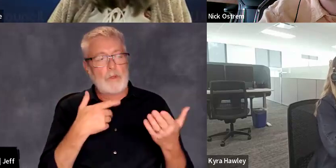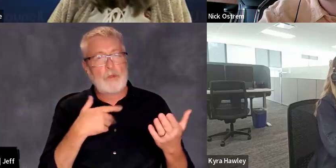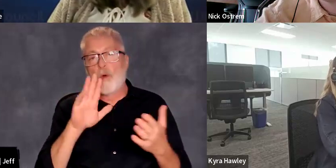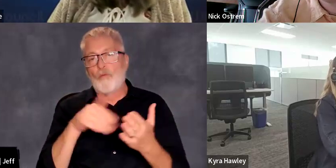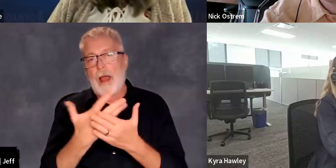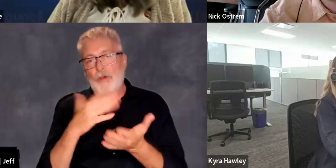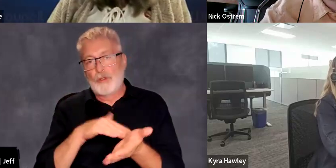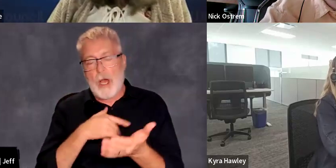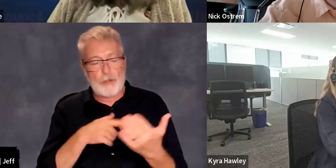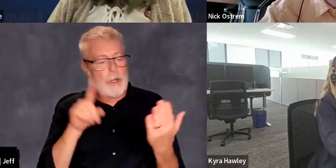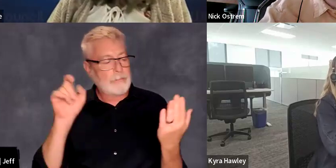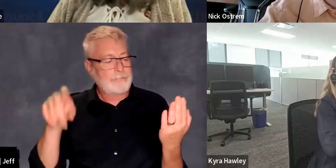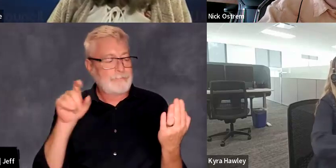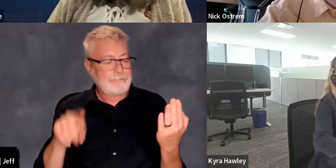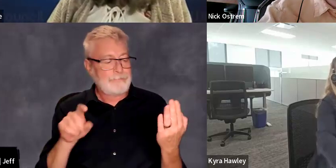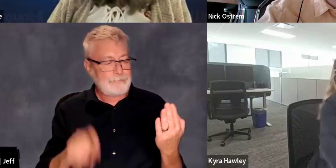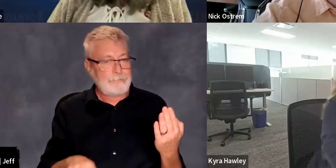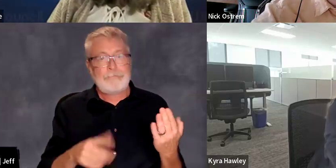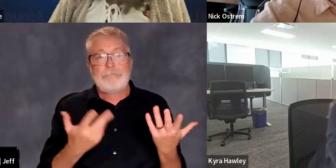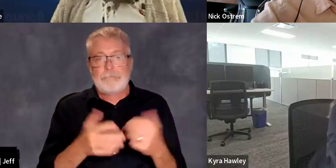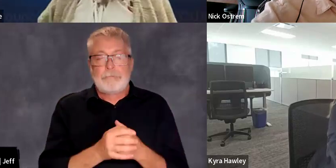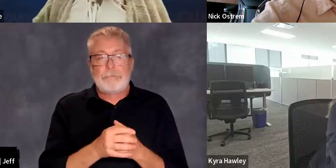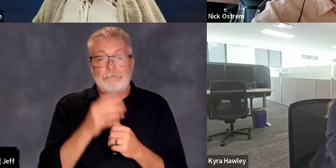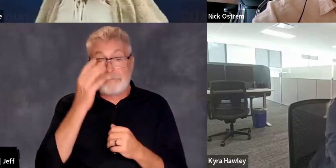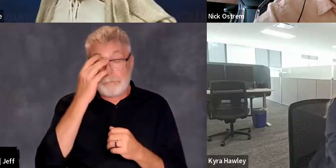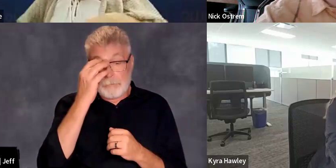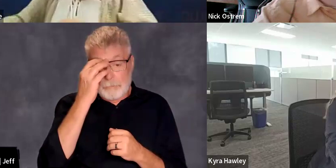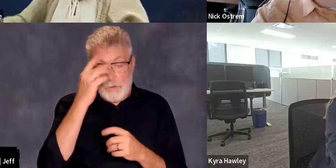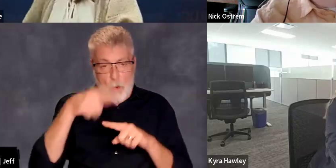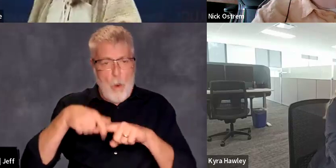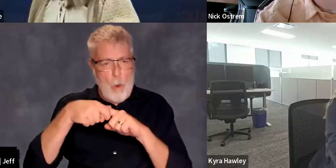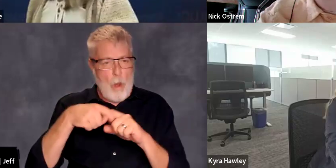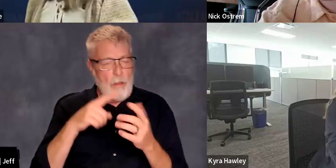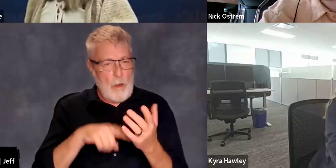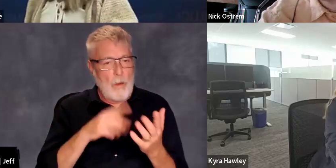PrepWise website. So uh, we'll put a pin in that.